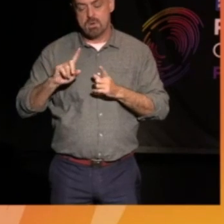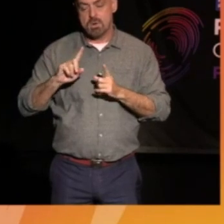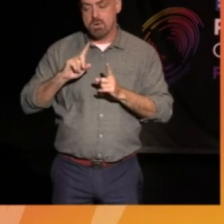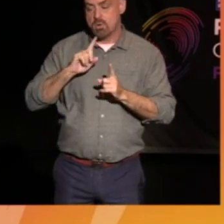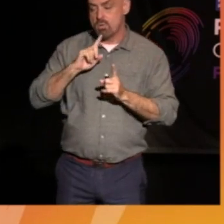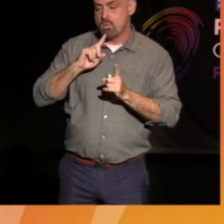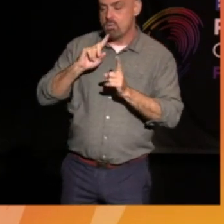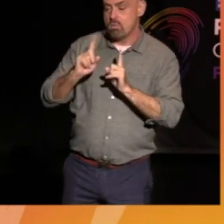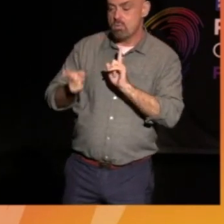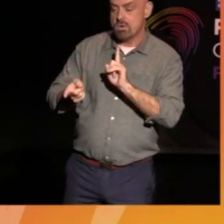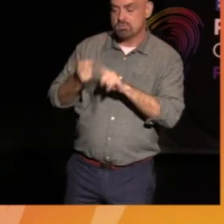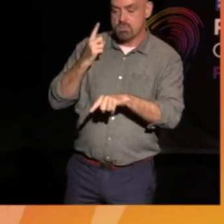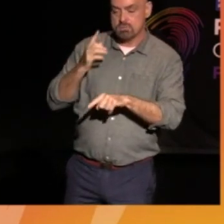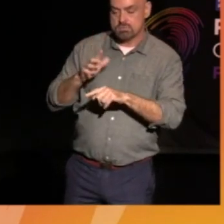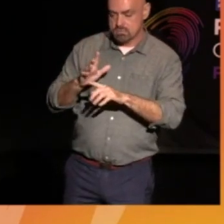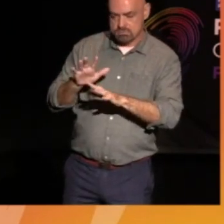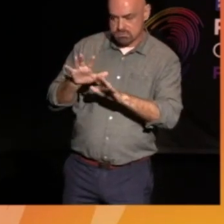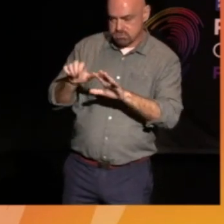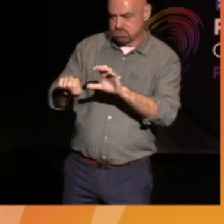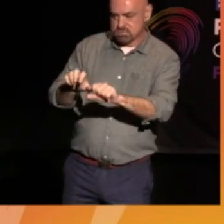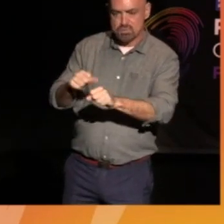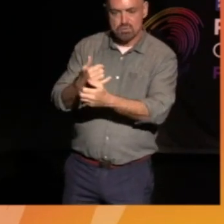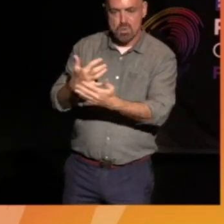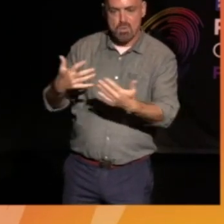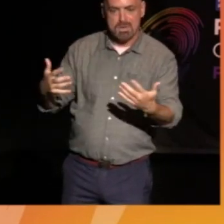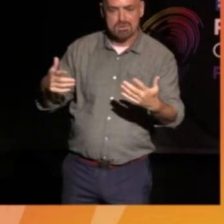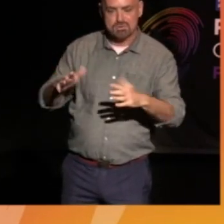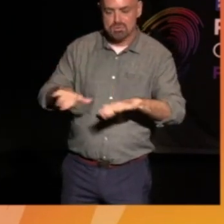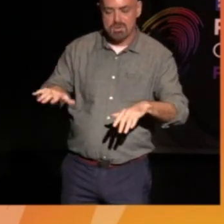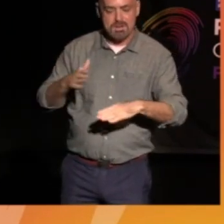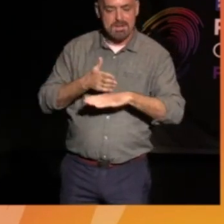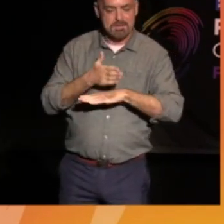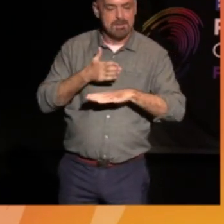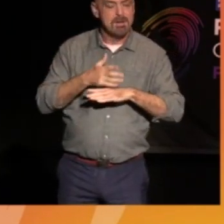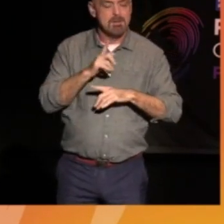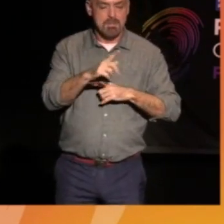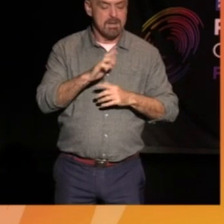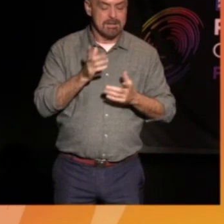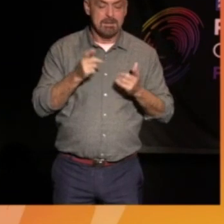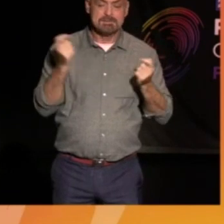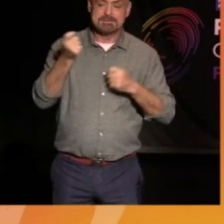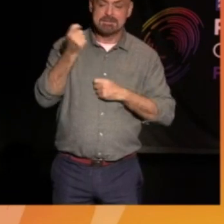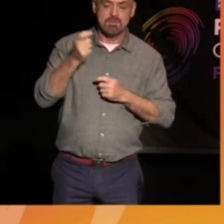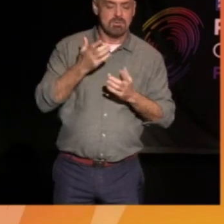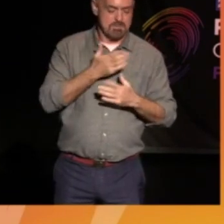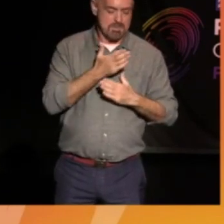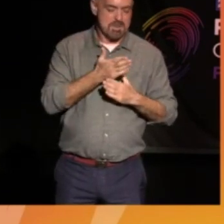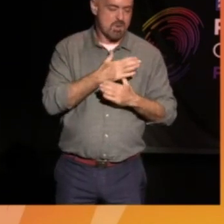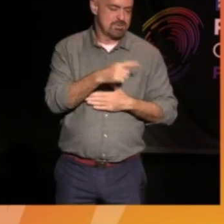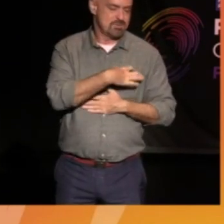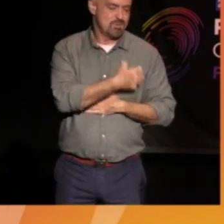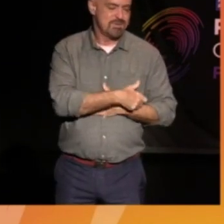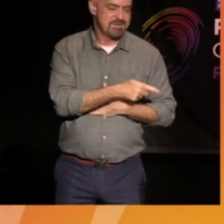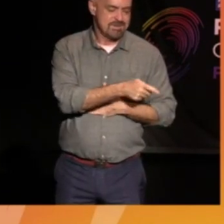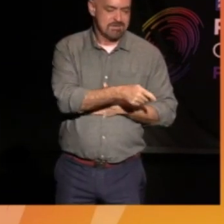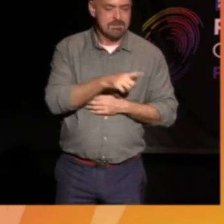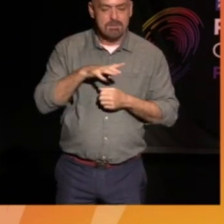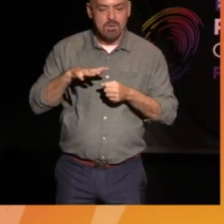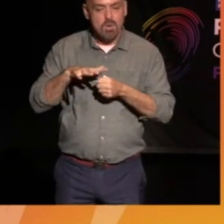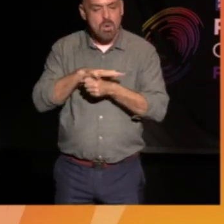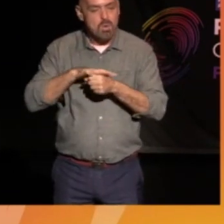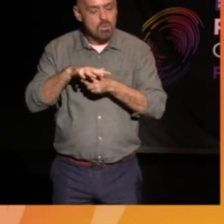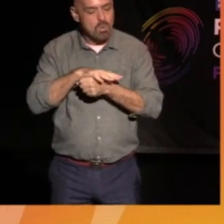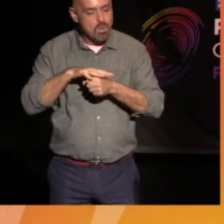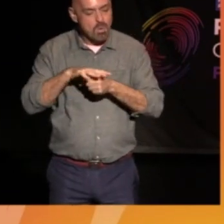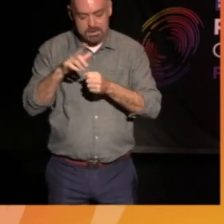call the worst forms of child labor. And we succeeded because of the trade unions' involvement. Right. And also at local level, in most countries, trade